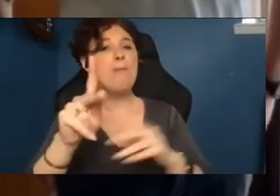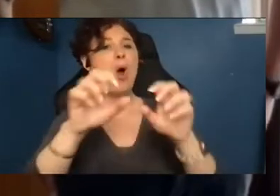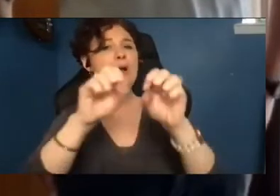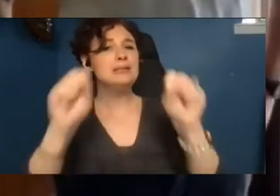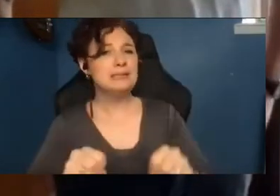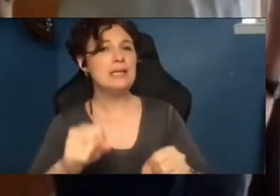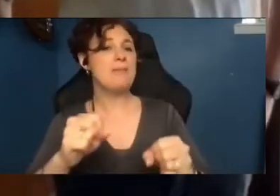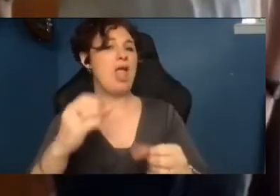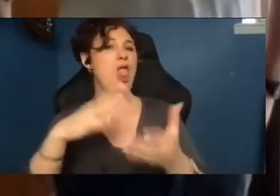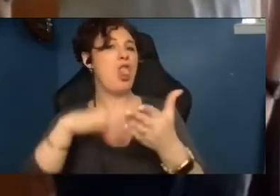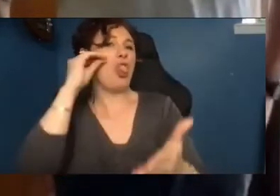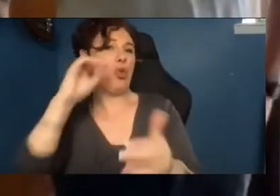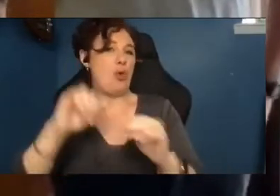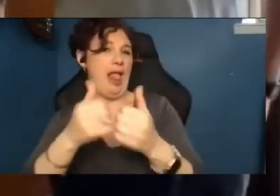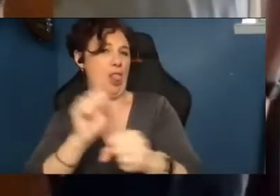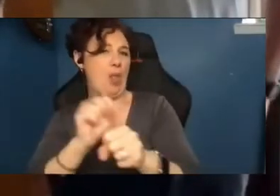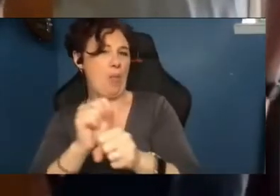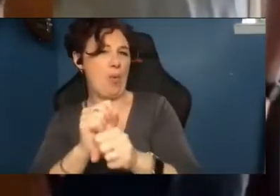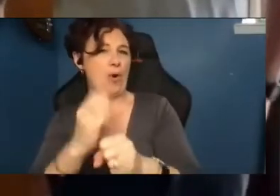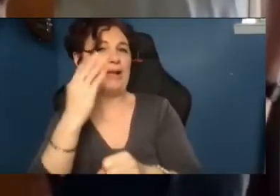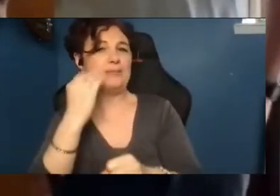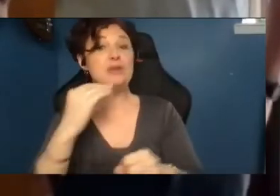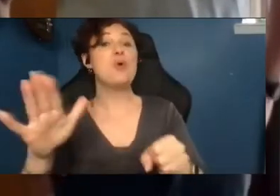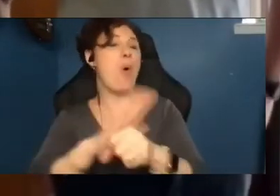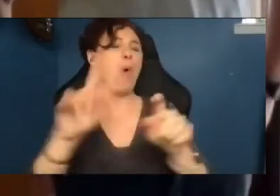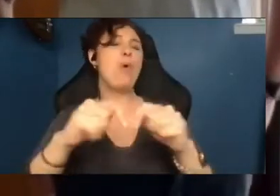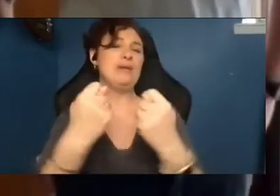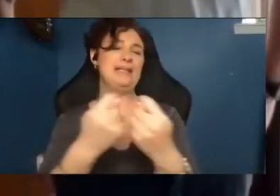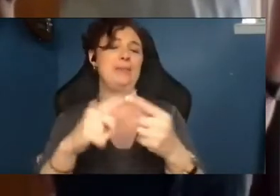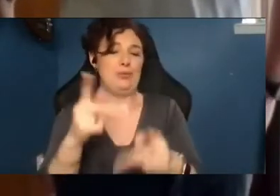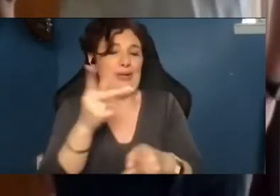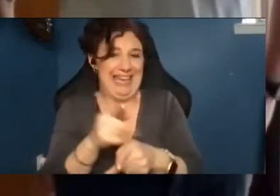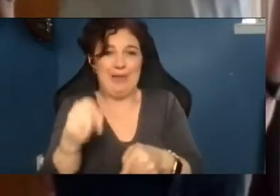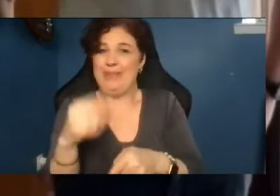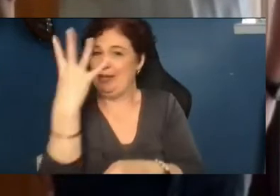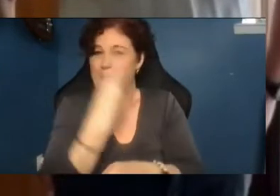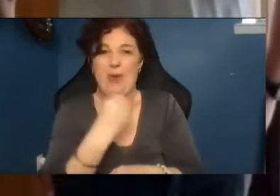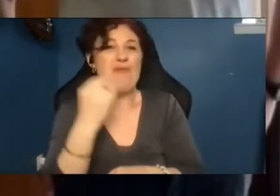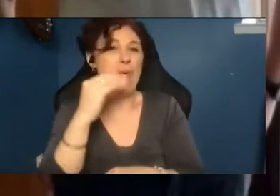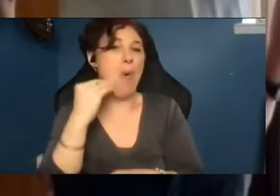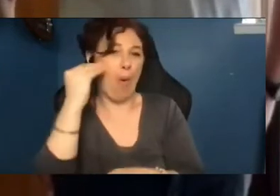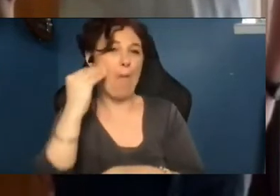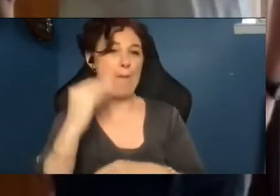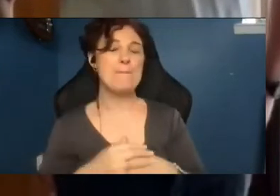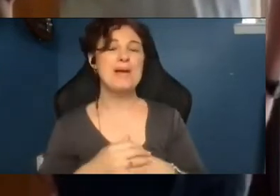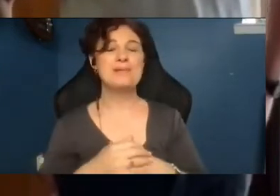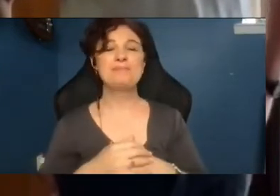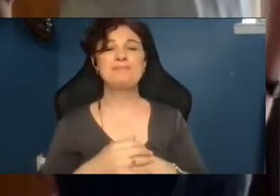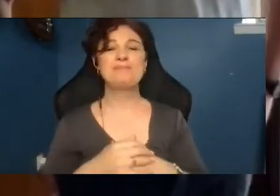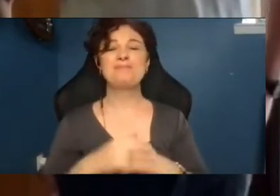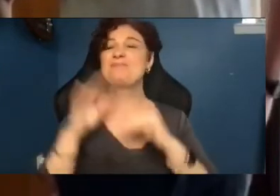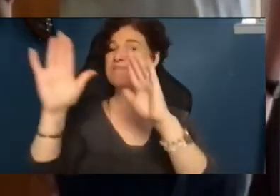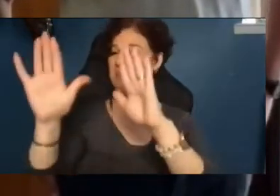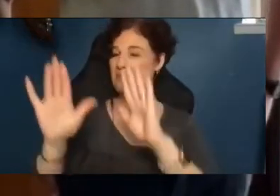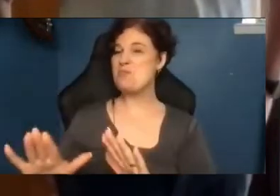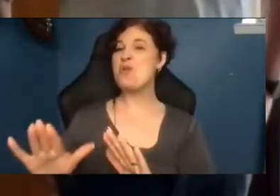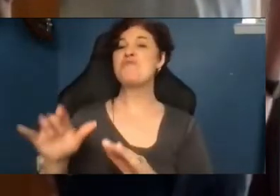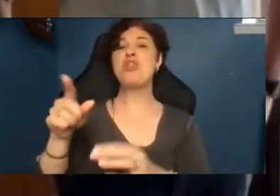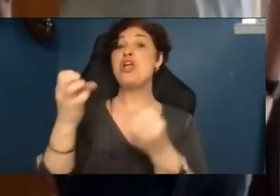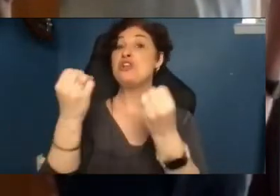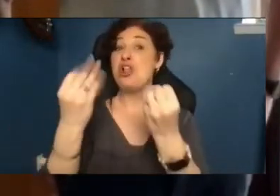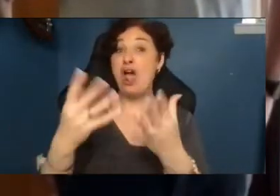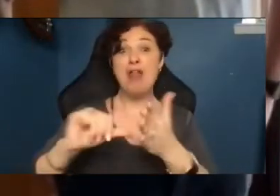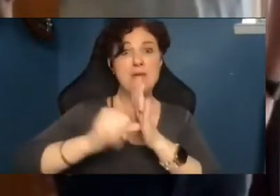that all-important work experience. So really, it takes a whole team to uphold this beautiful old home. That's wonderful. And there was a lot